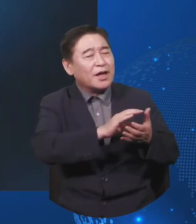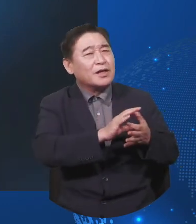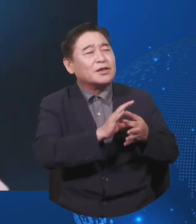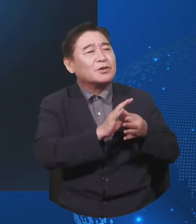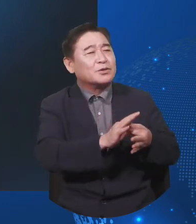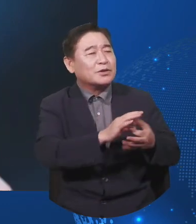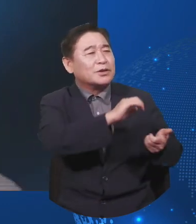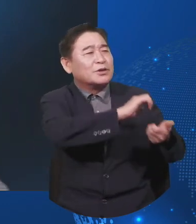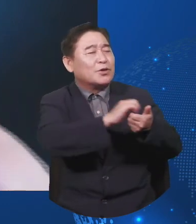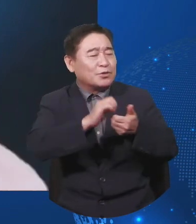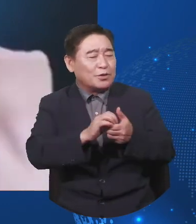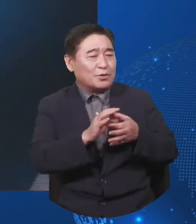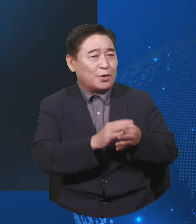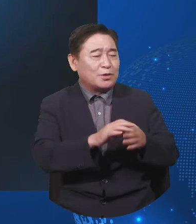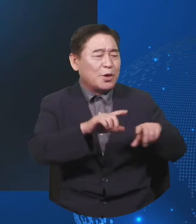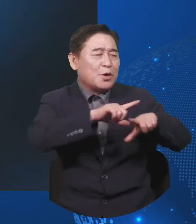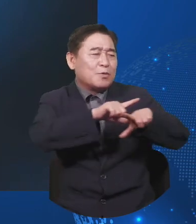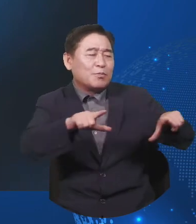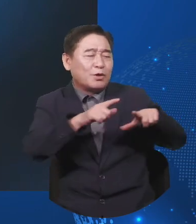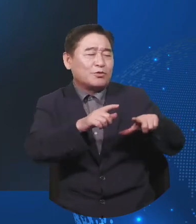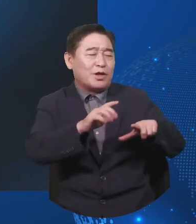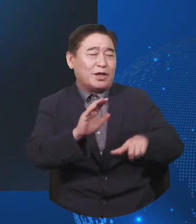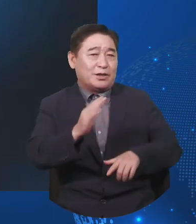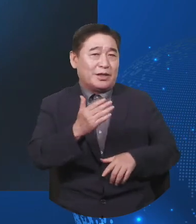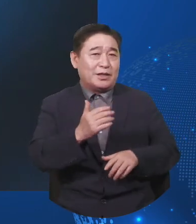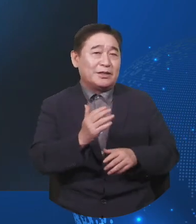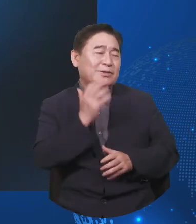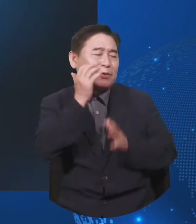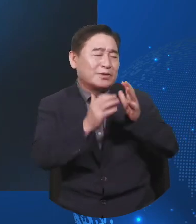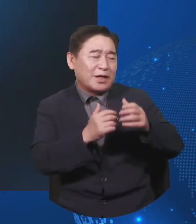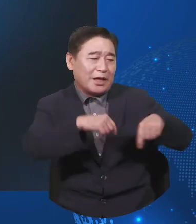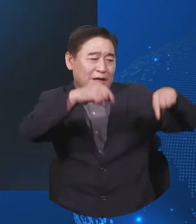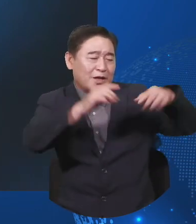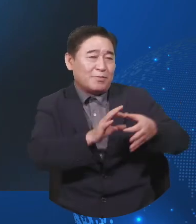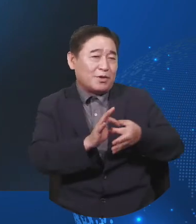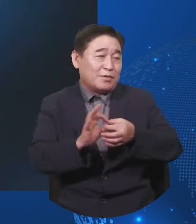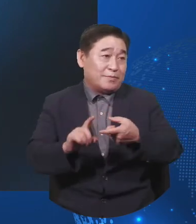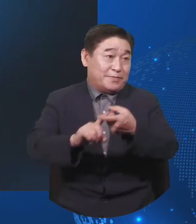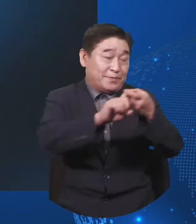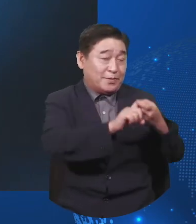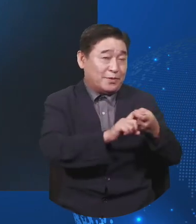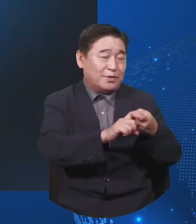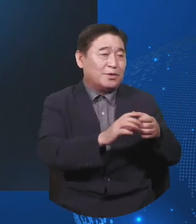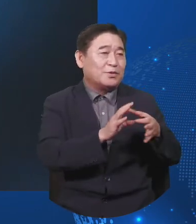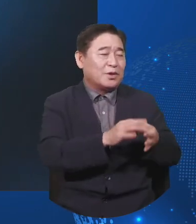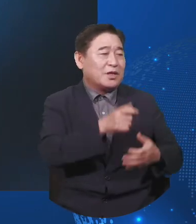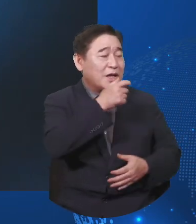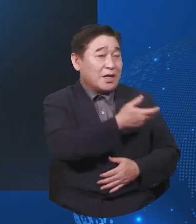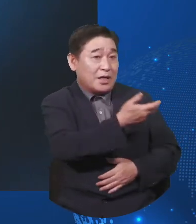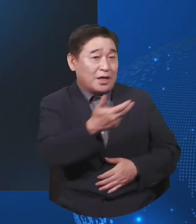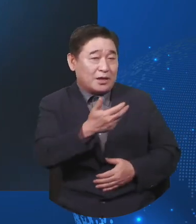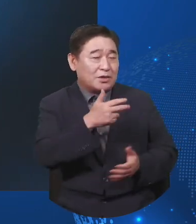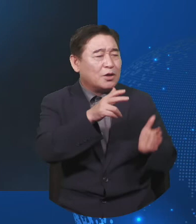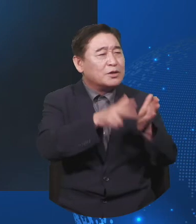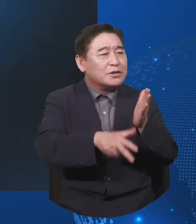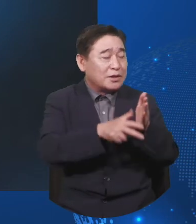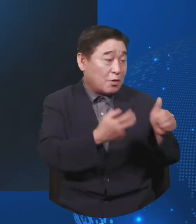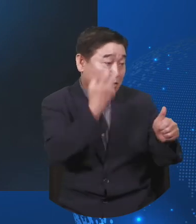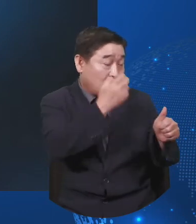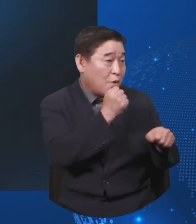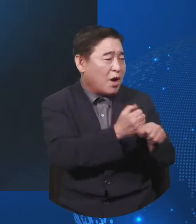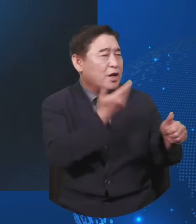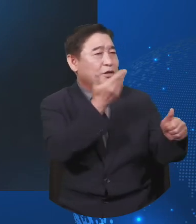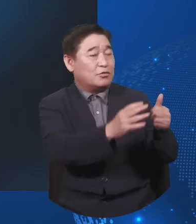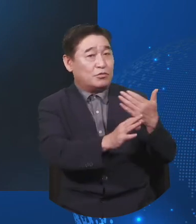about green and clear water from the rivers, but you cannot regularize